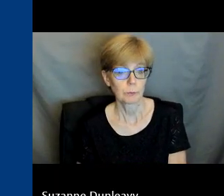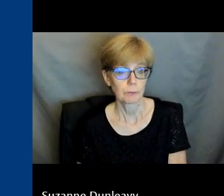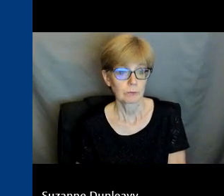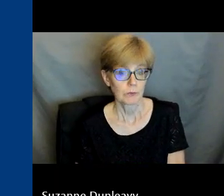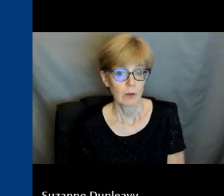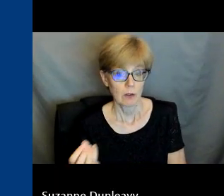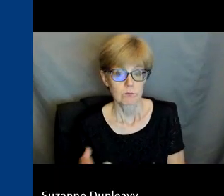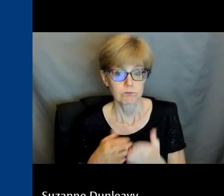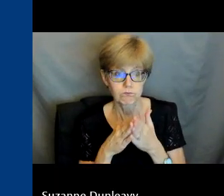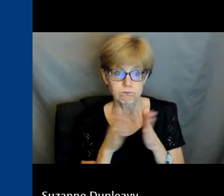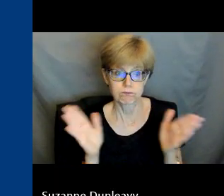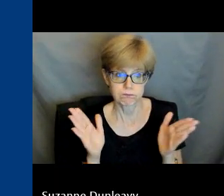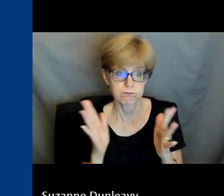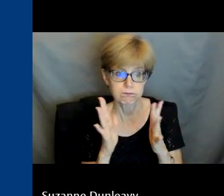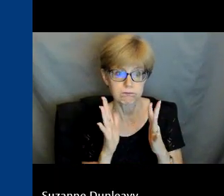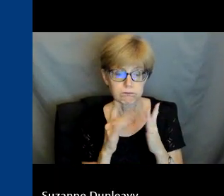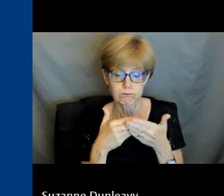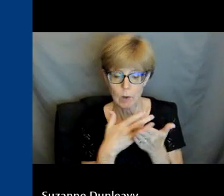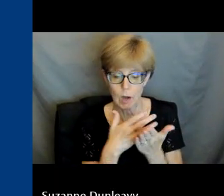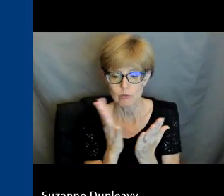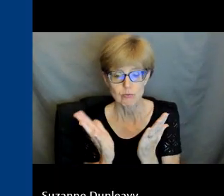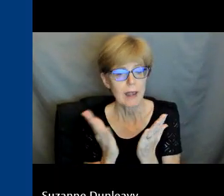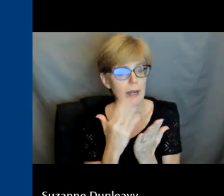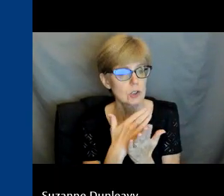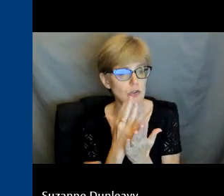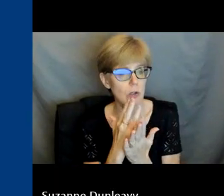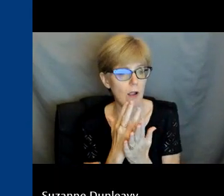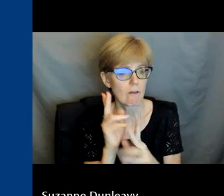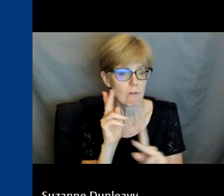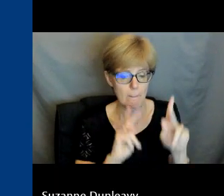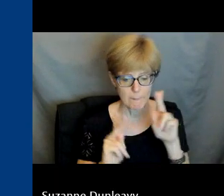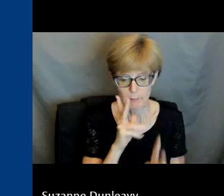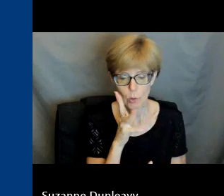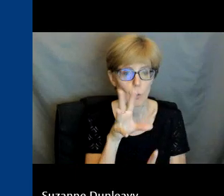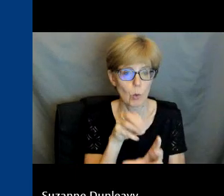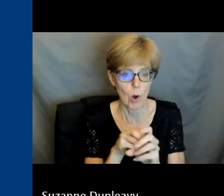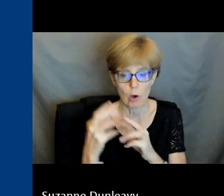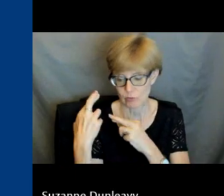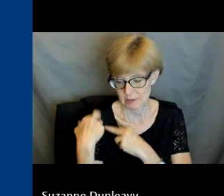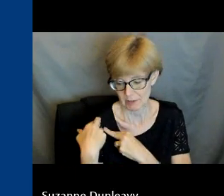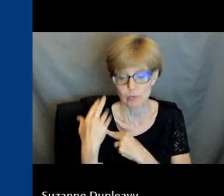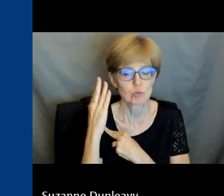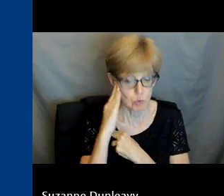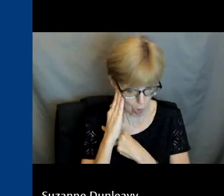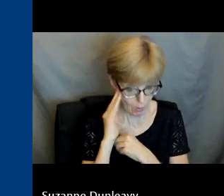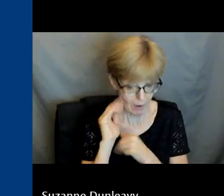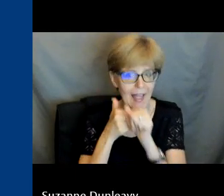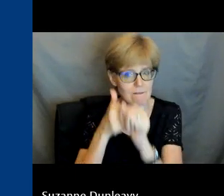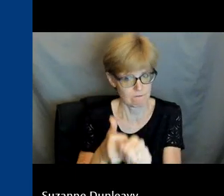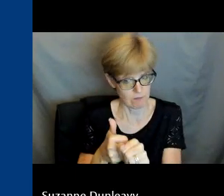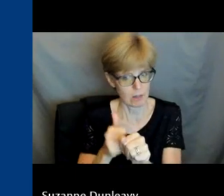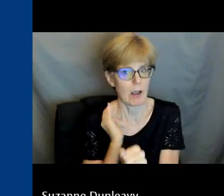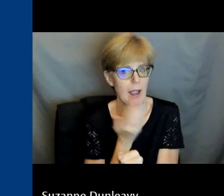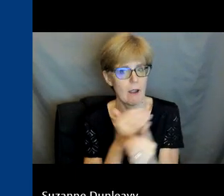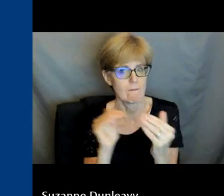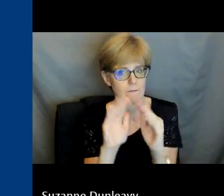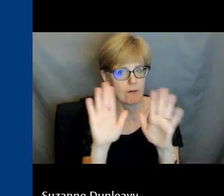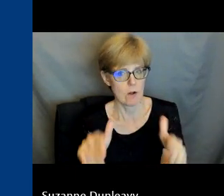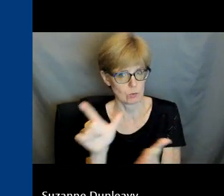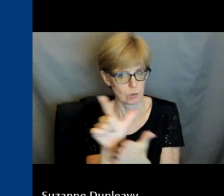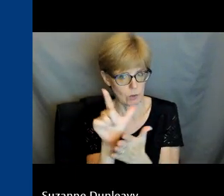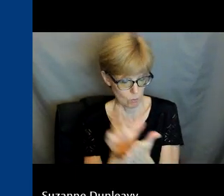wide variety, a wide range of parties who are responsible to know and abide by our fair housing laws. So